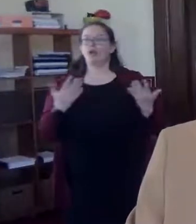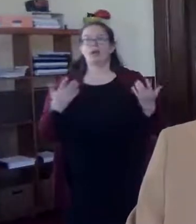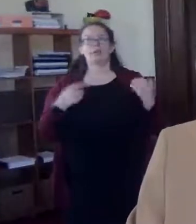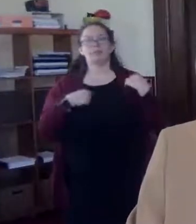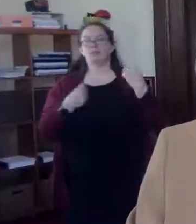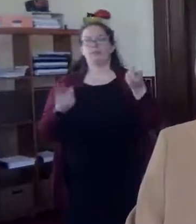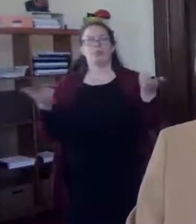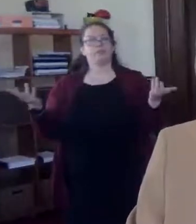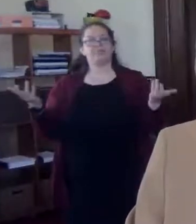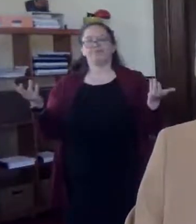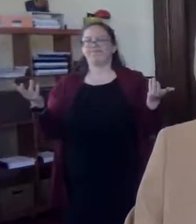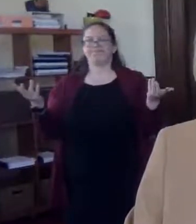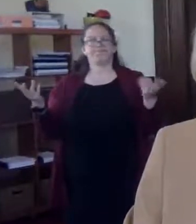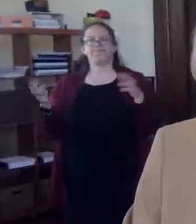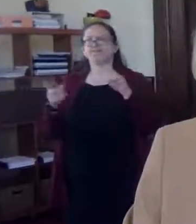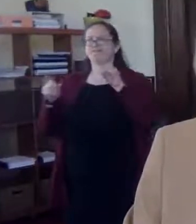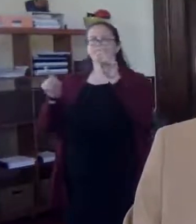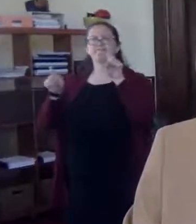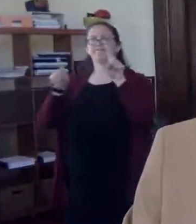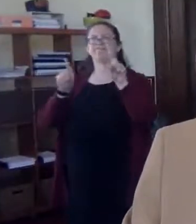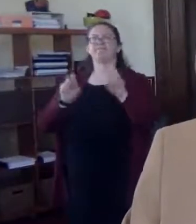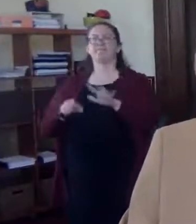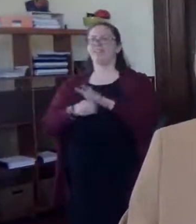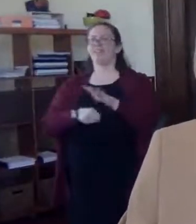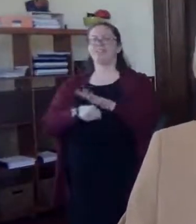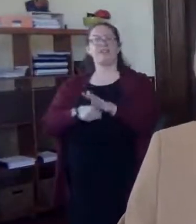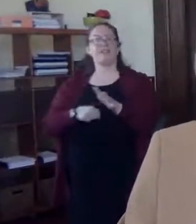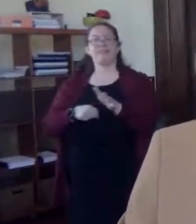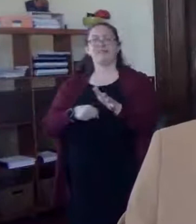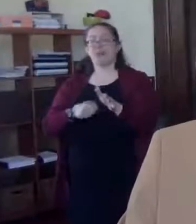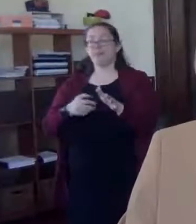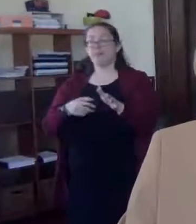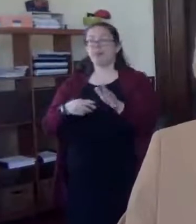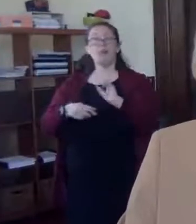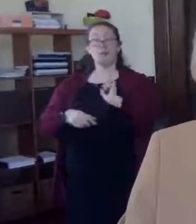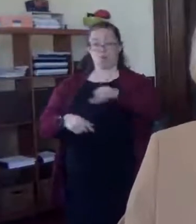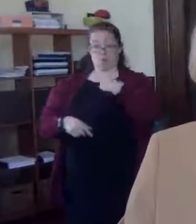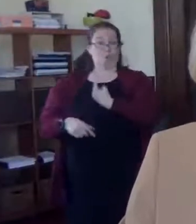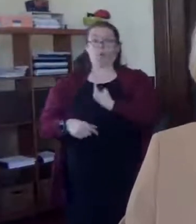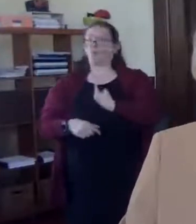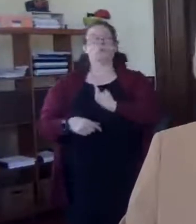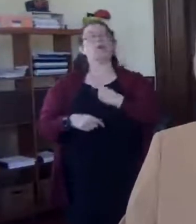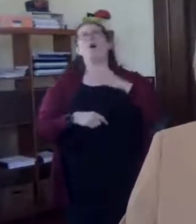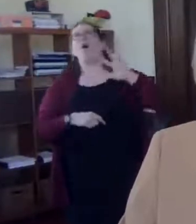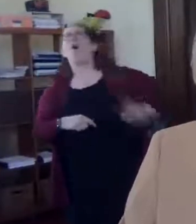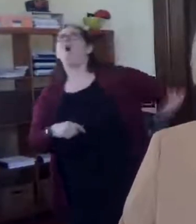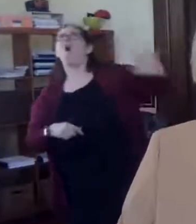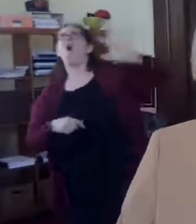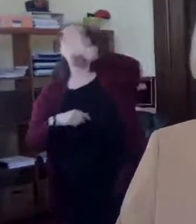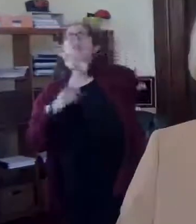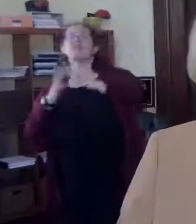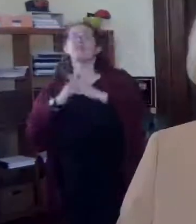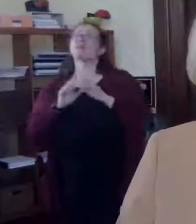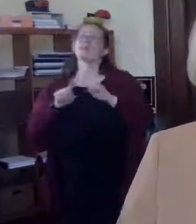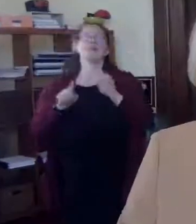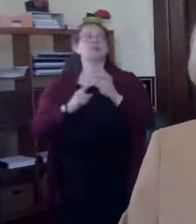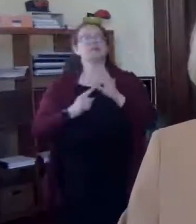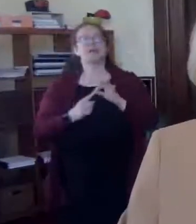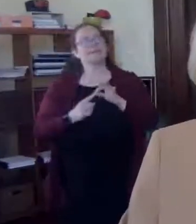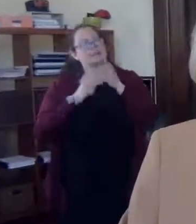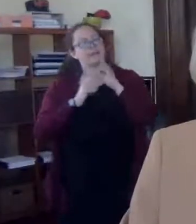obtain adequate number of tests. This is all across the country, all across the world for that matter, but particularly in our